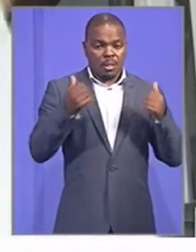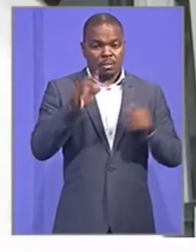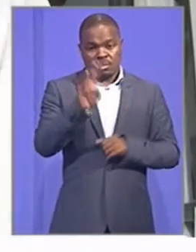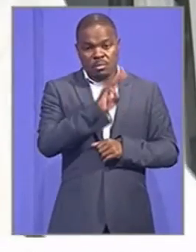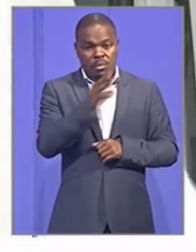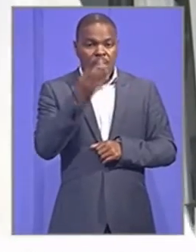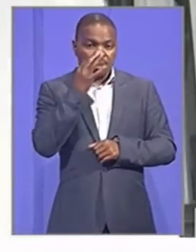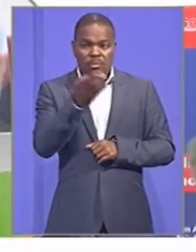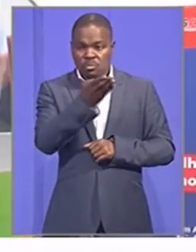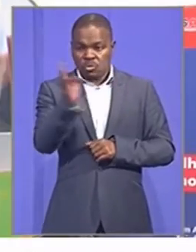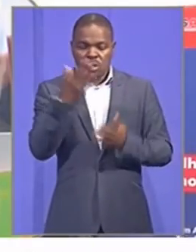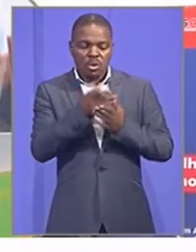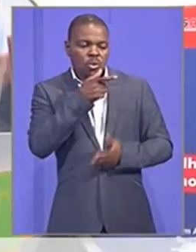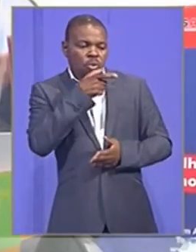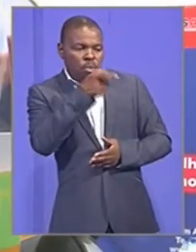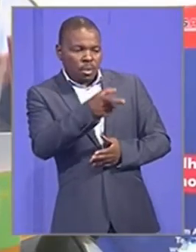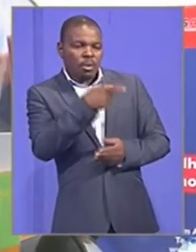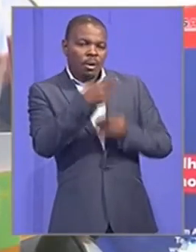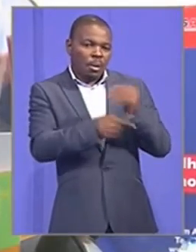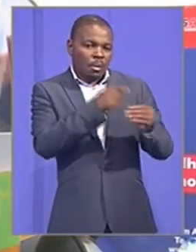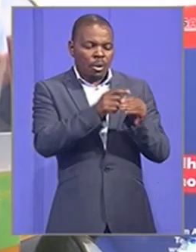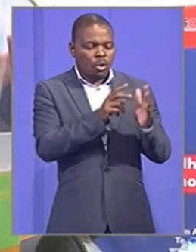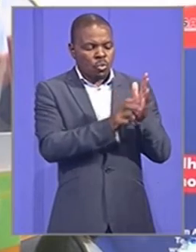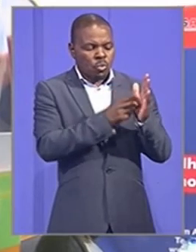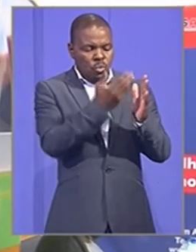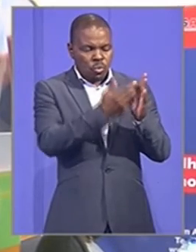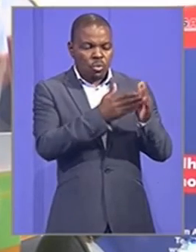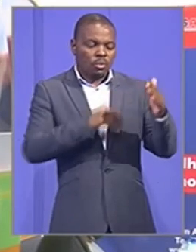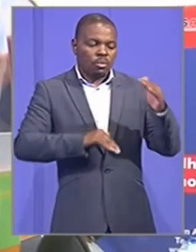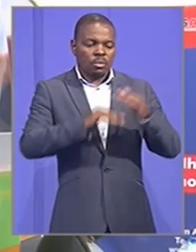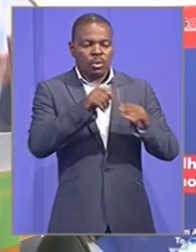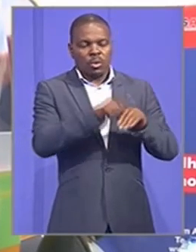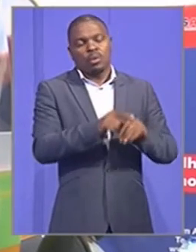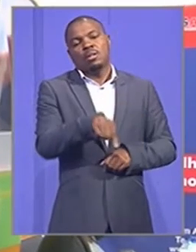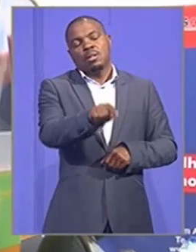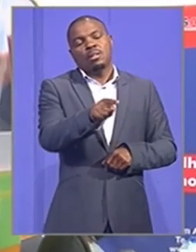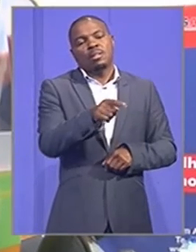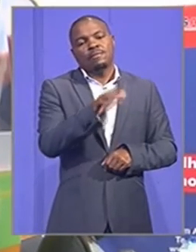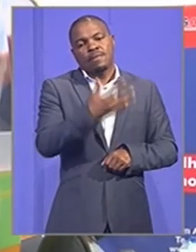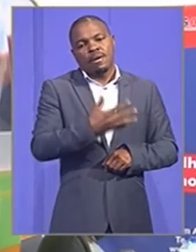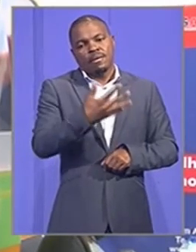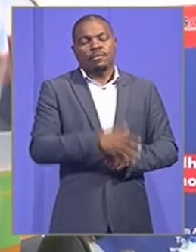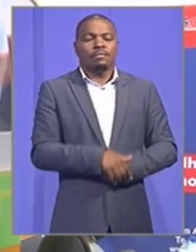se tshwanetseng go tshwaela tebang le melawana ya sešweng go fitlha ka letsatsi la botlhano wa Phukwi.